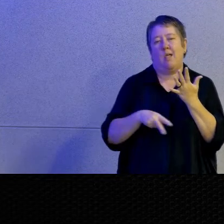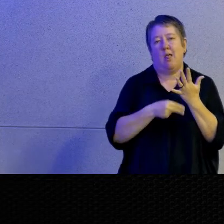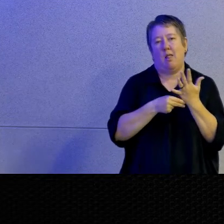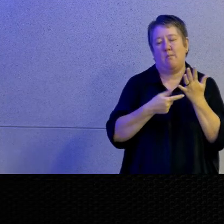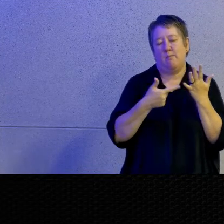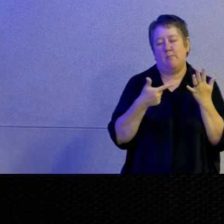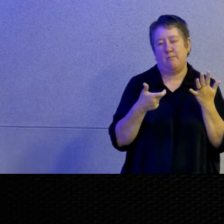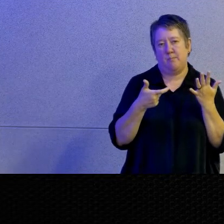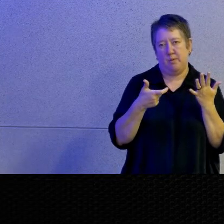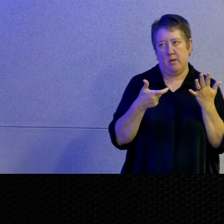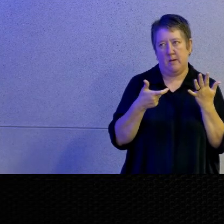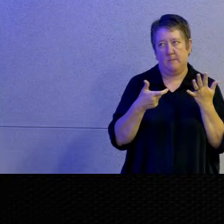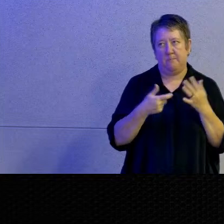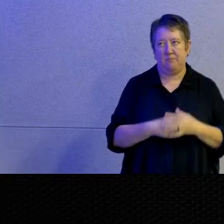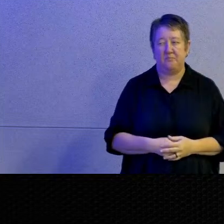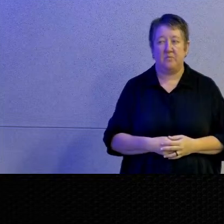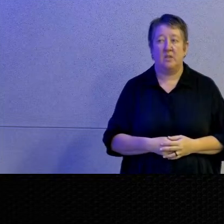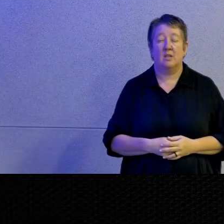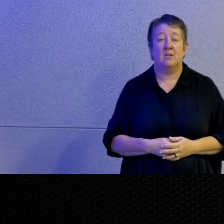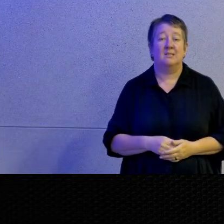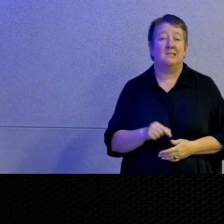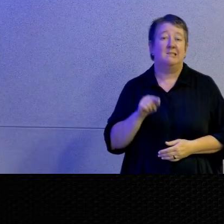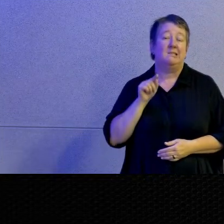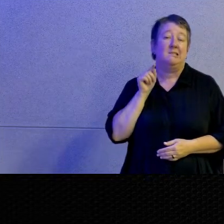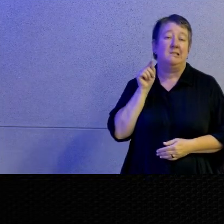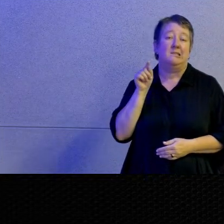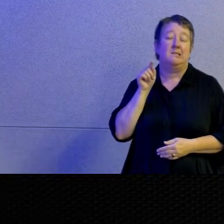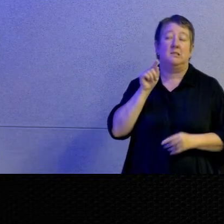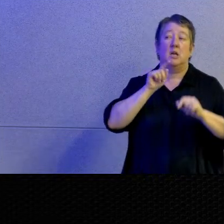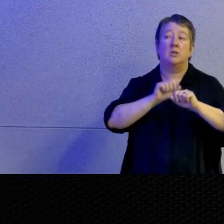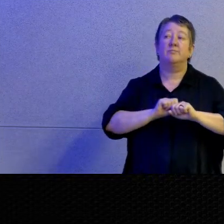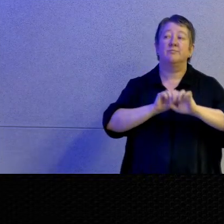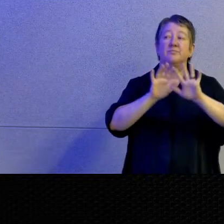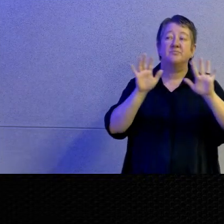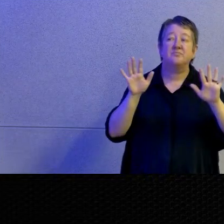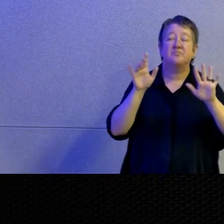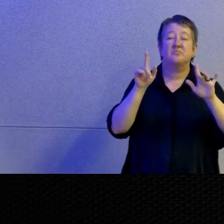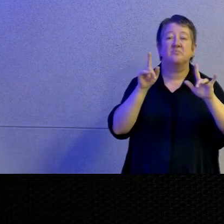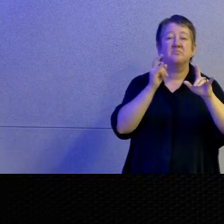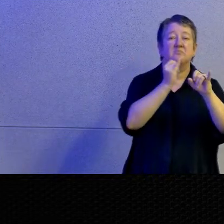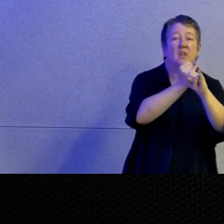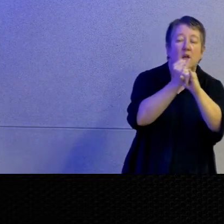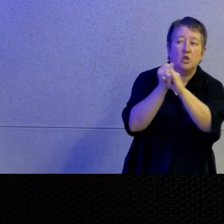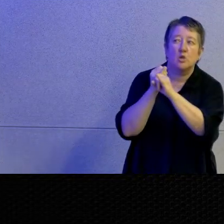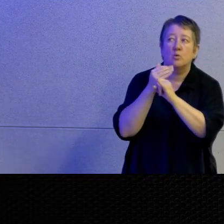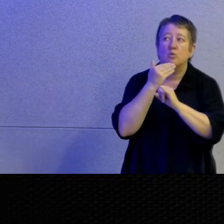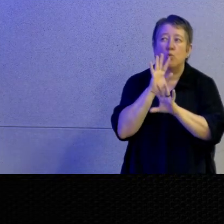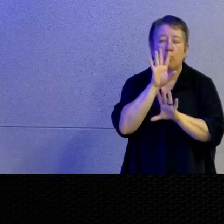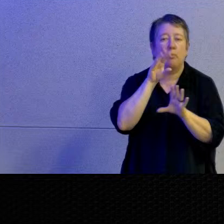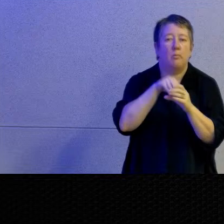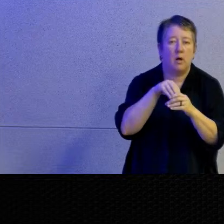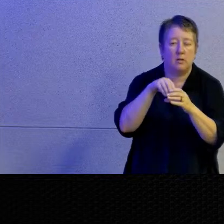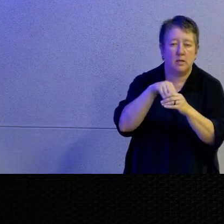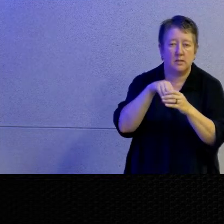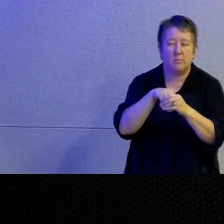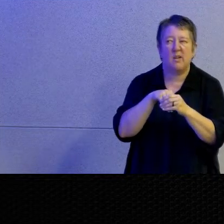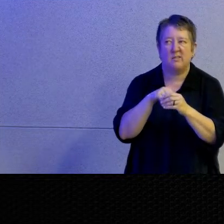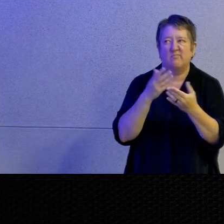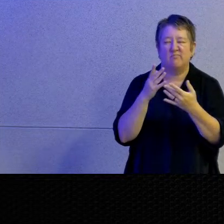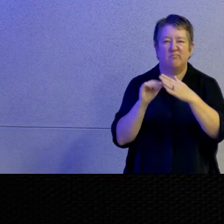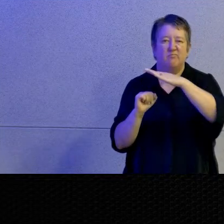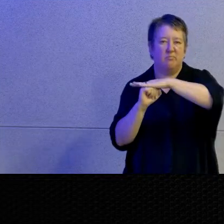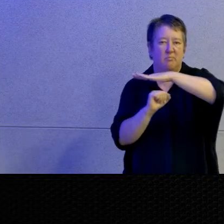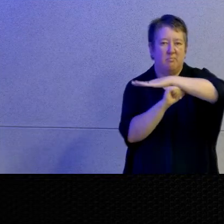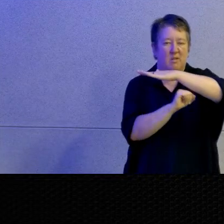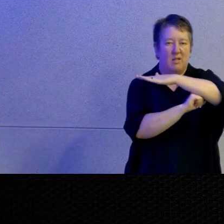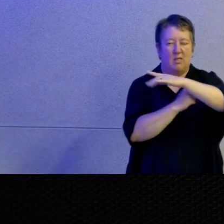So this is just a distribution of institutions that are participating in some of these pillars. In